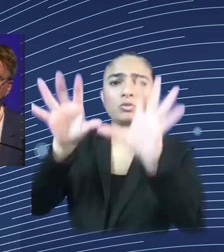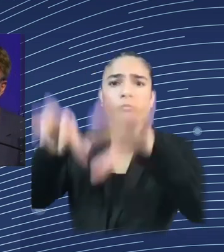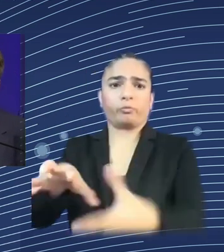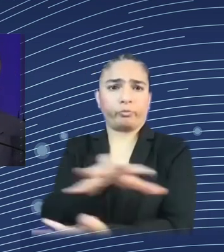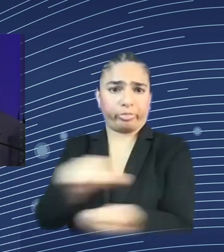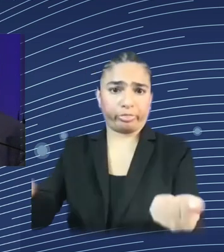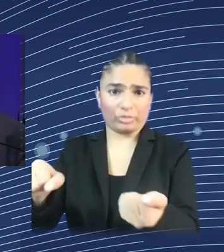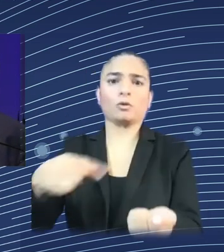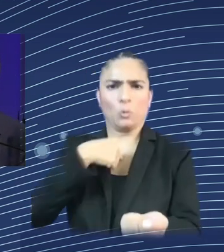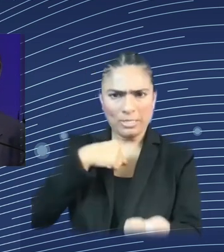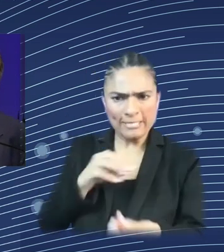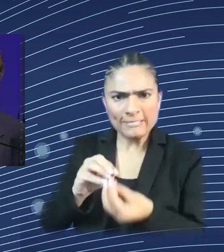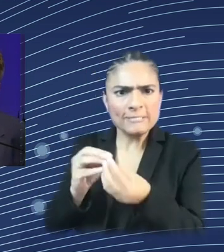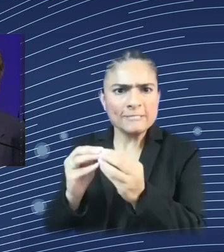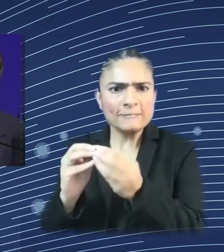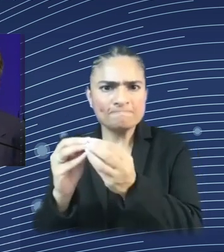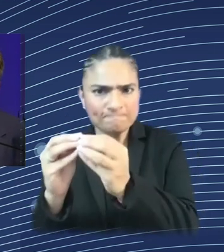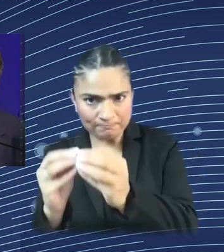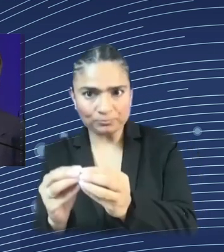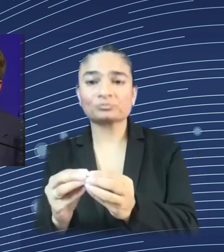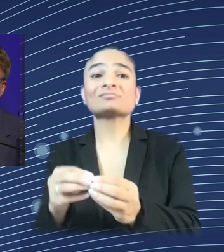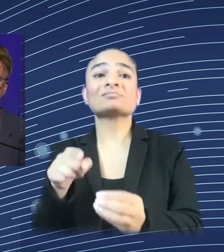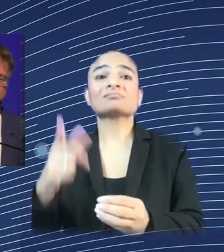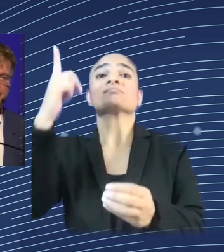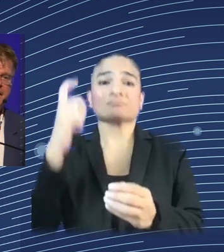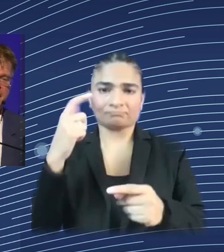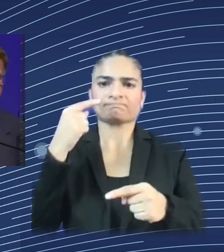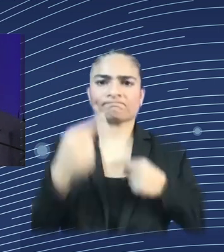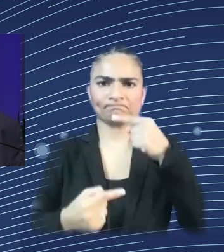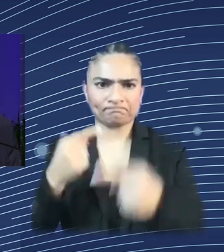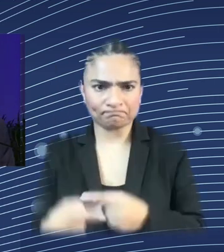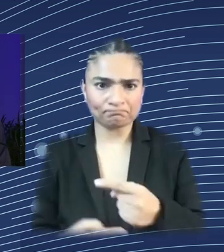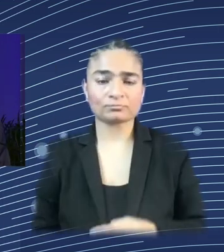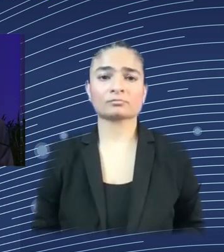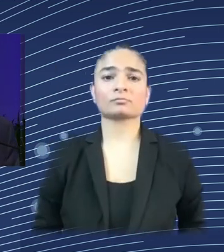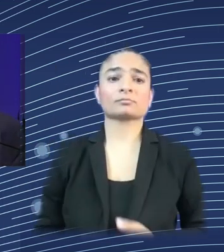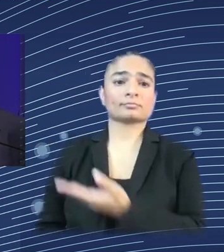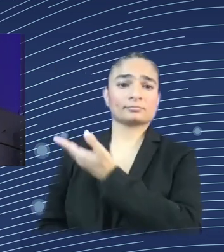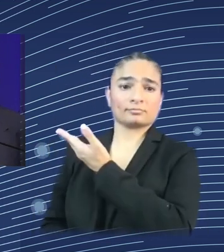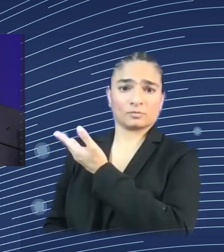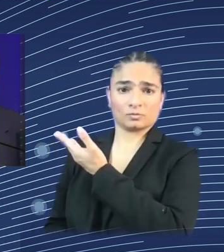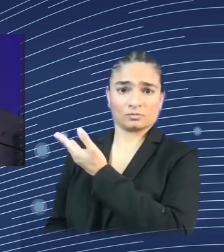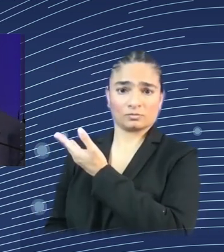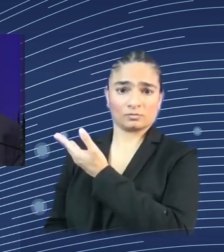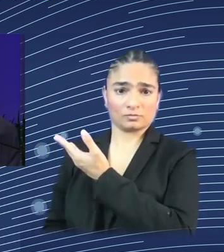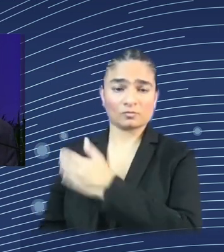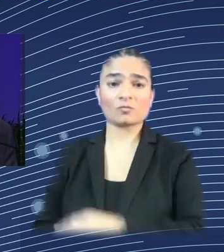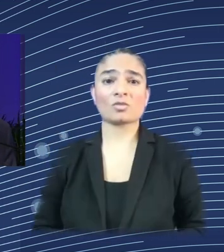on real social dumping cases. If we compare them with the